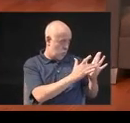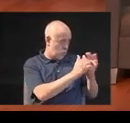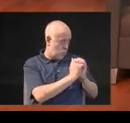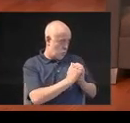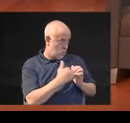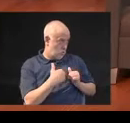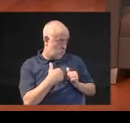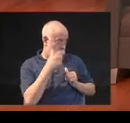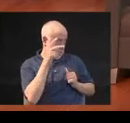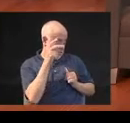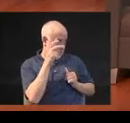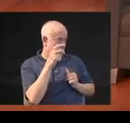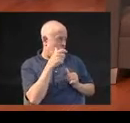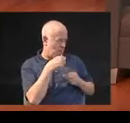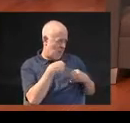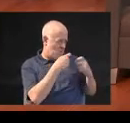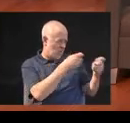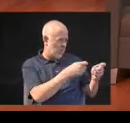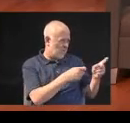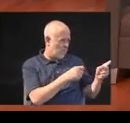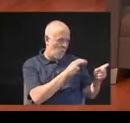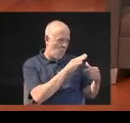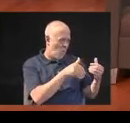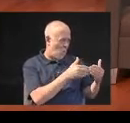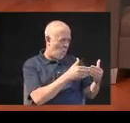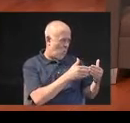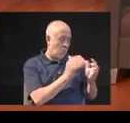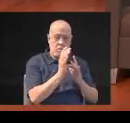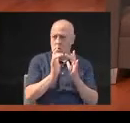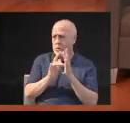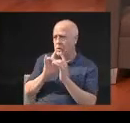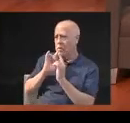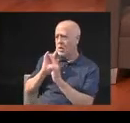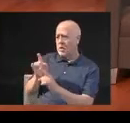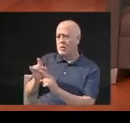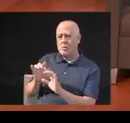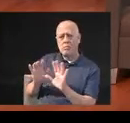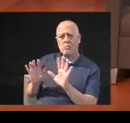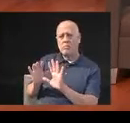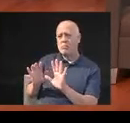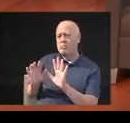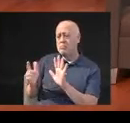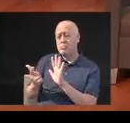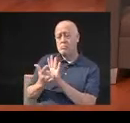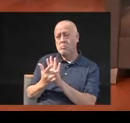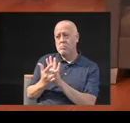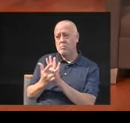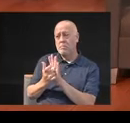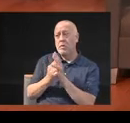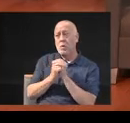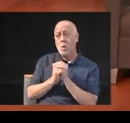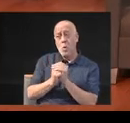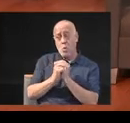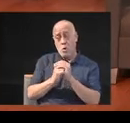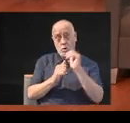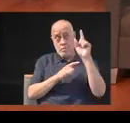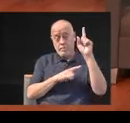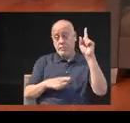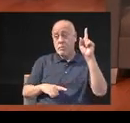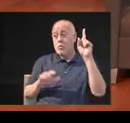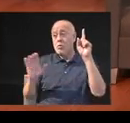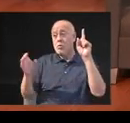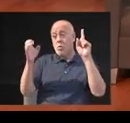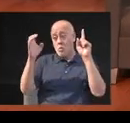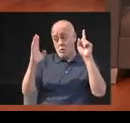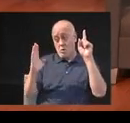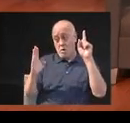be yours." But Jesus answered, "It is written, worship the Lord your God and